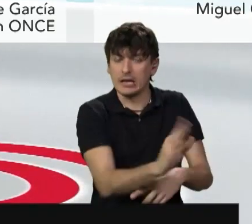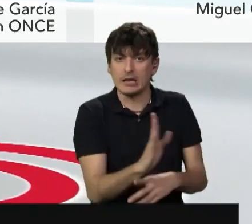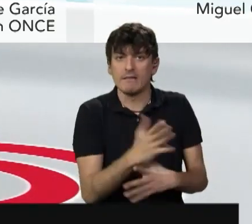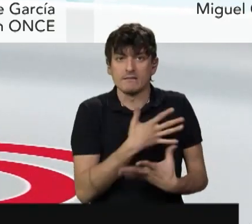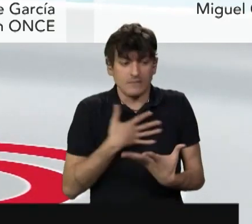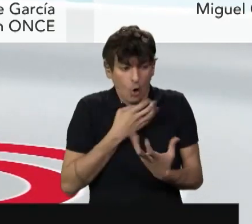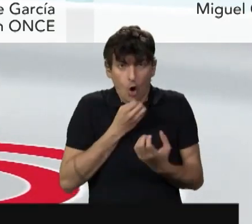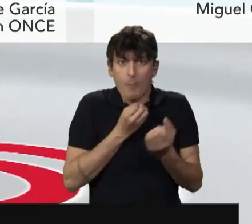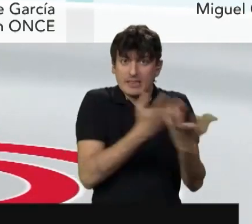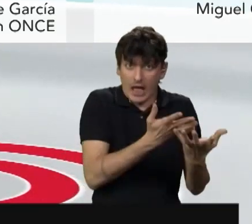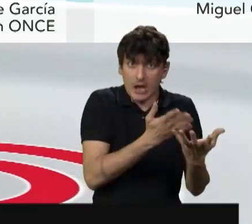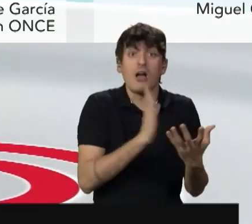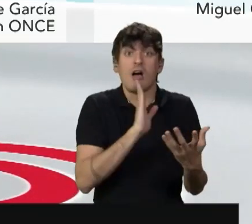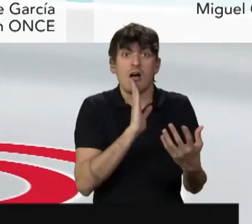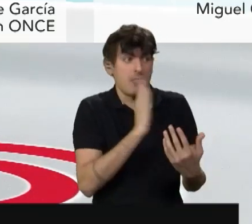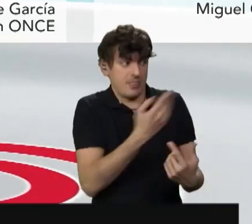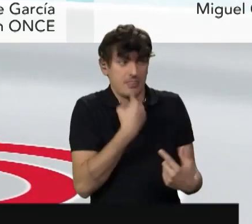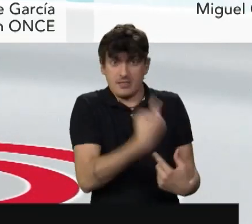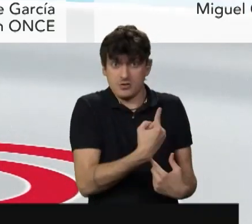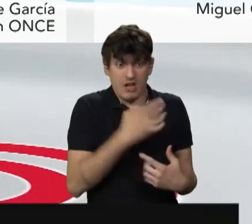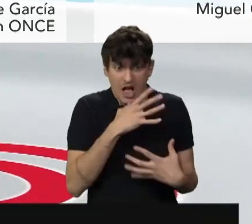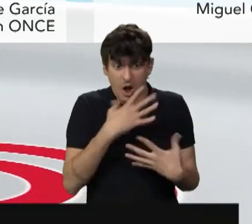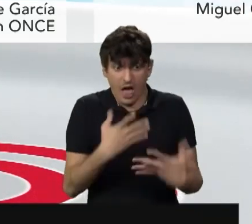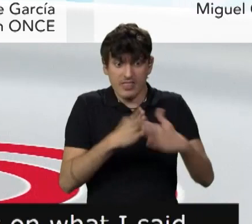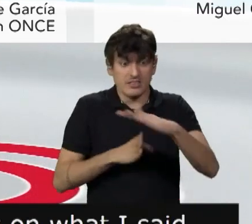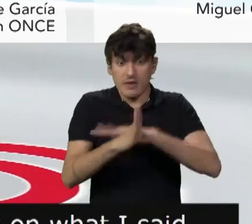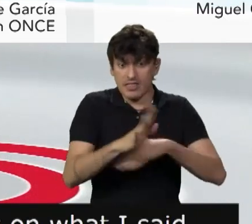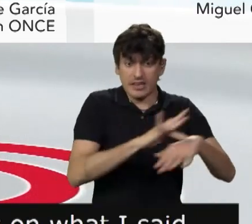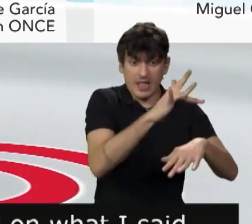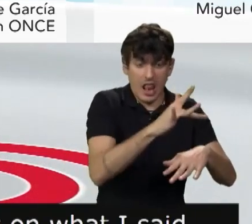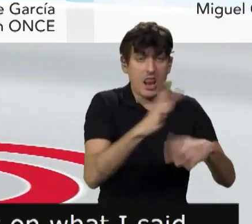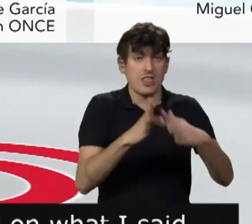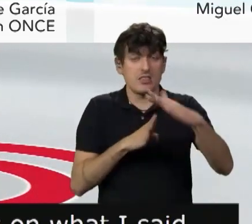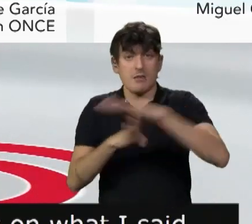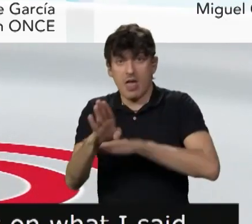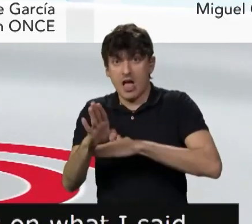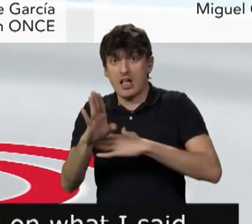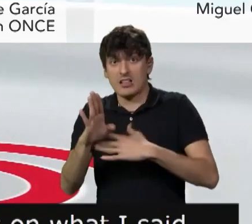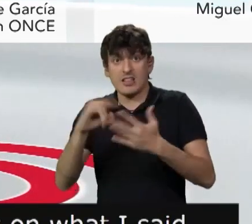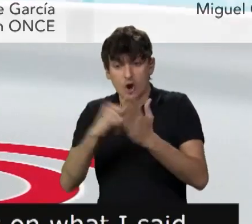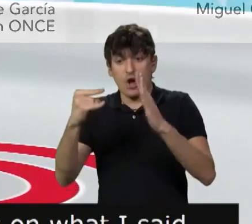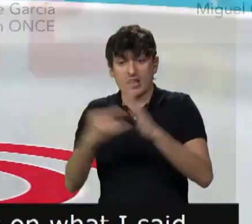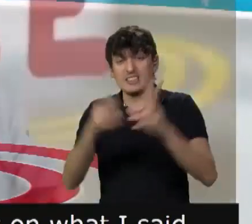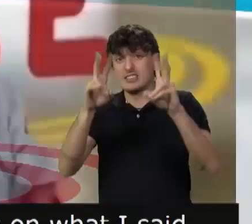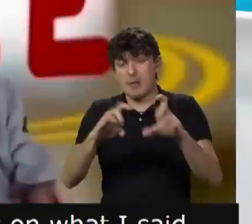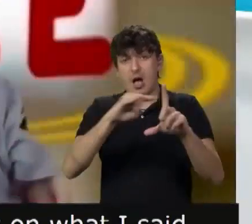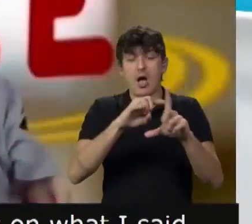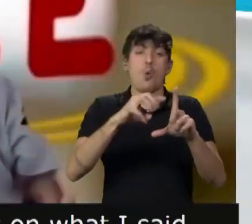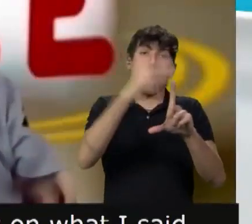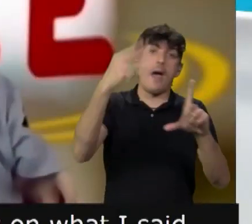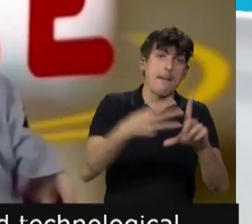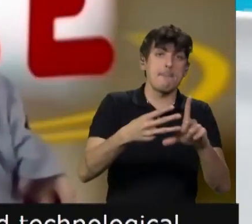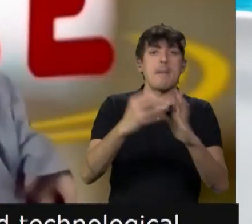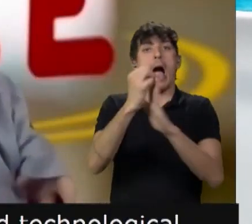said and say, as he said right now, digital accessibility and technological accessibility related to web pages